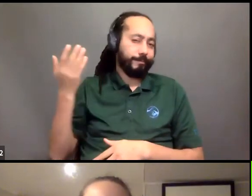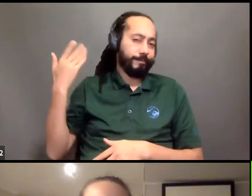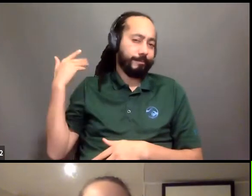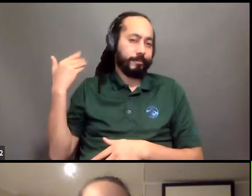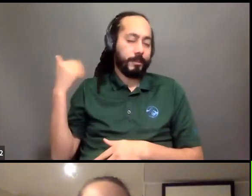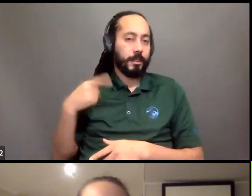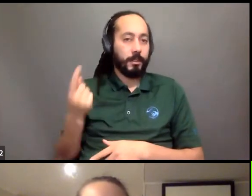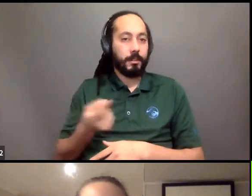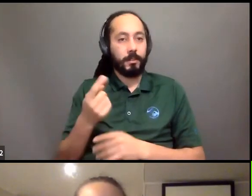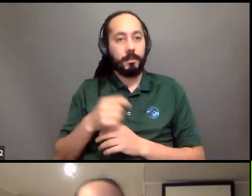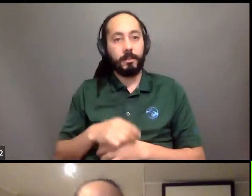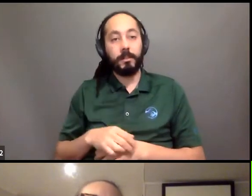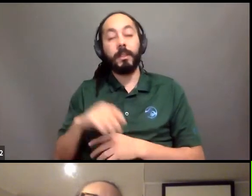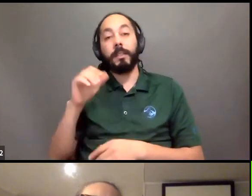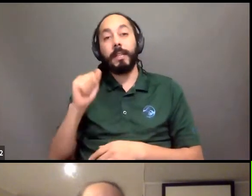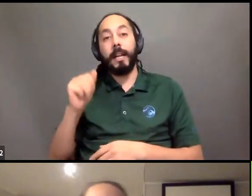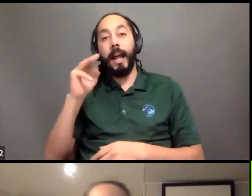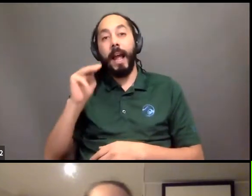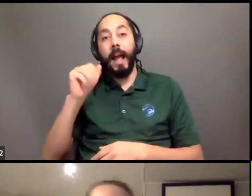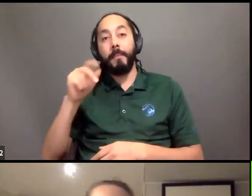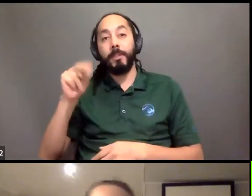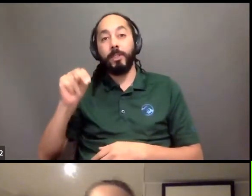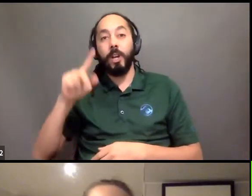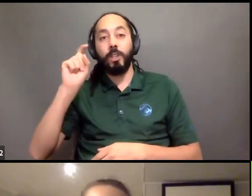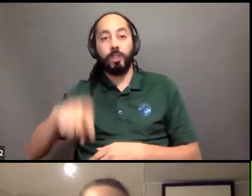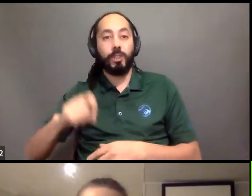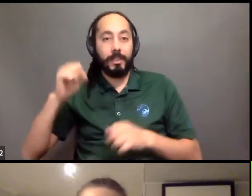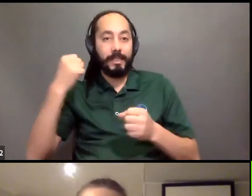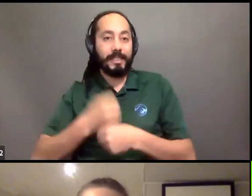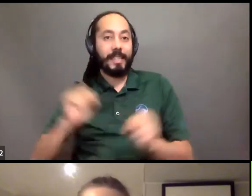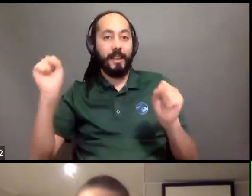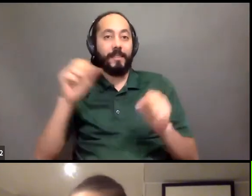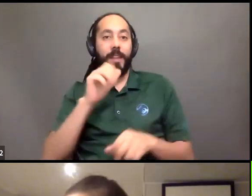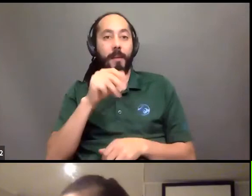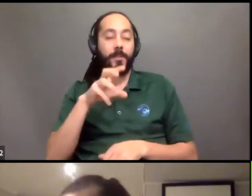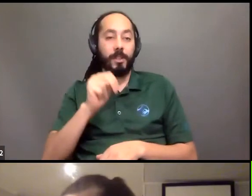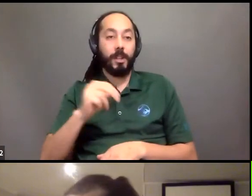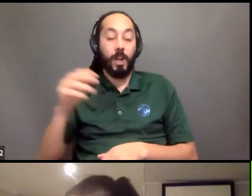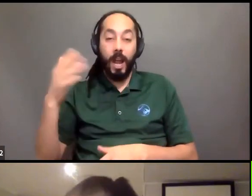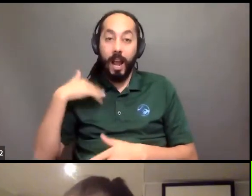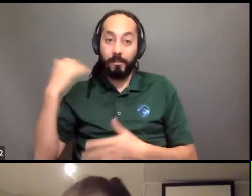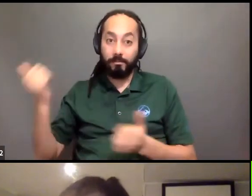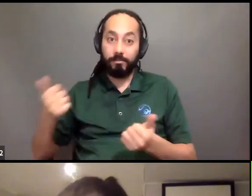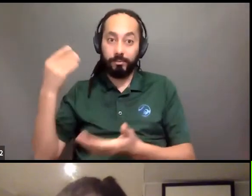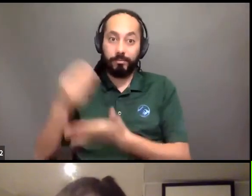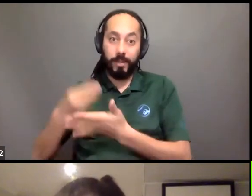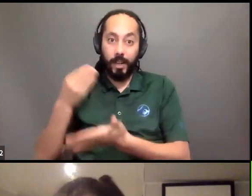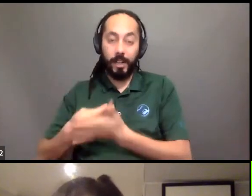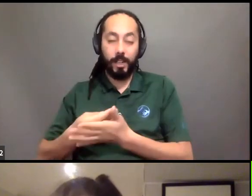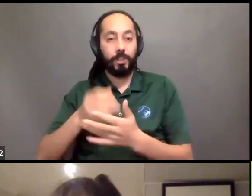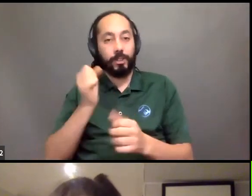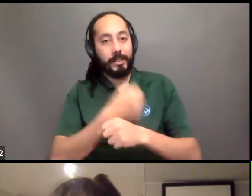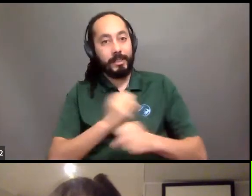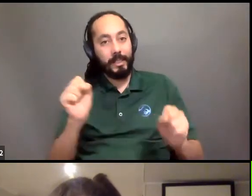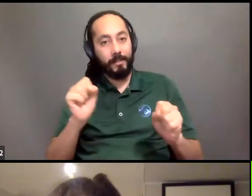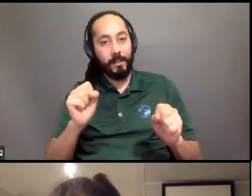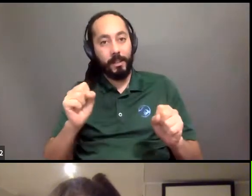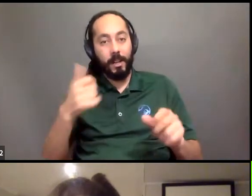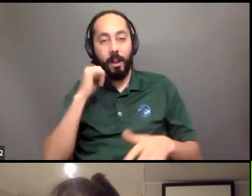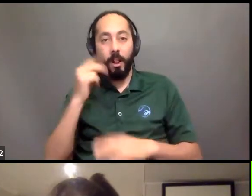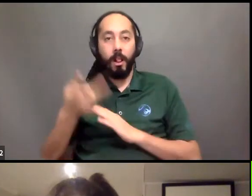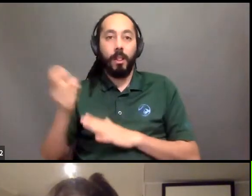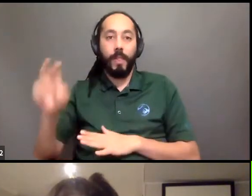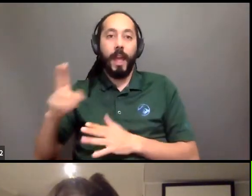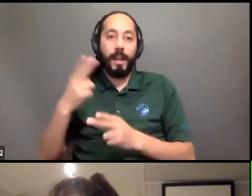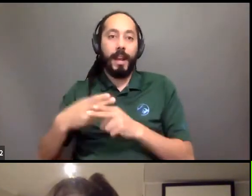Should Save the Amazon. Basically, you got that much bucks, you should just go save the Amazon instead of pimping that name, you know?